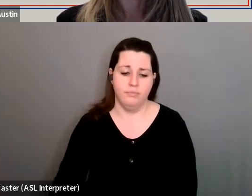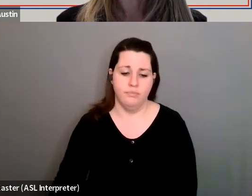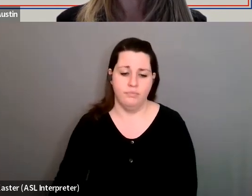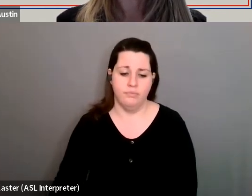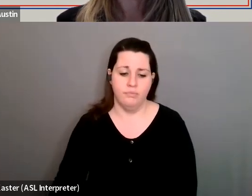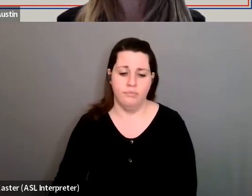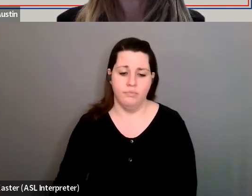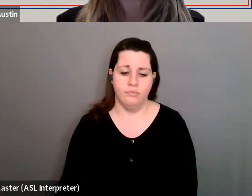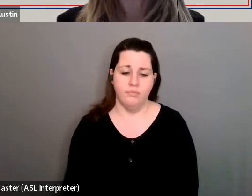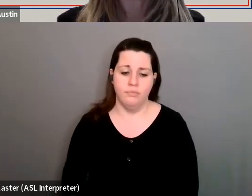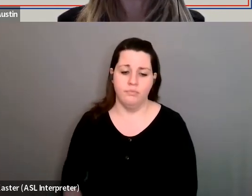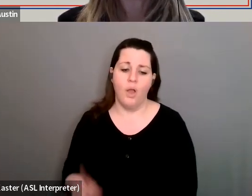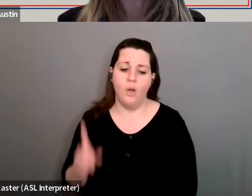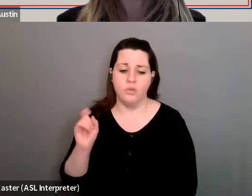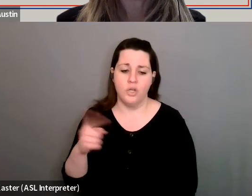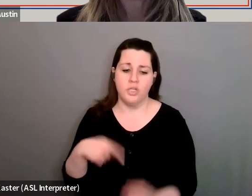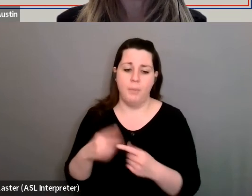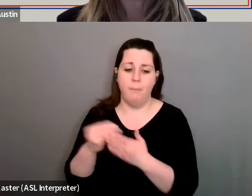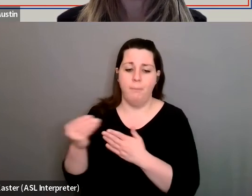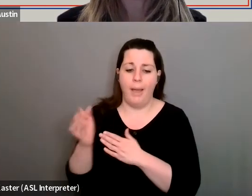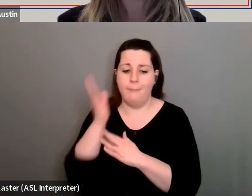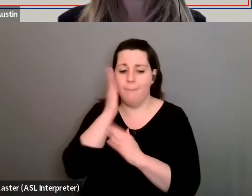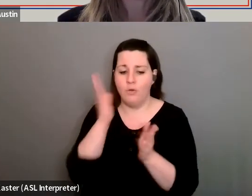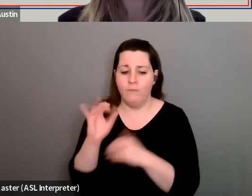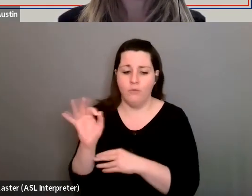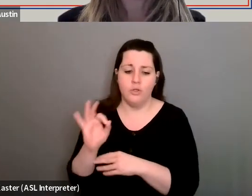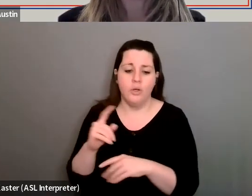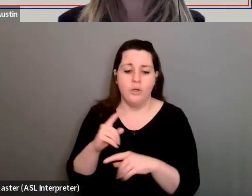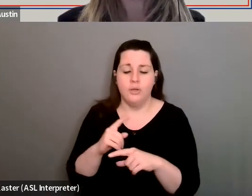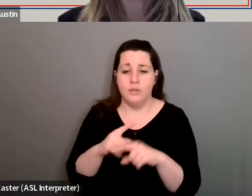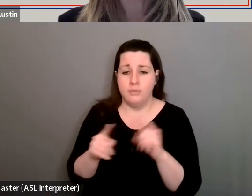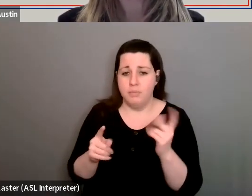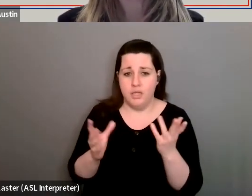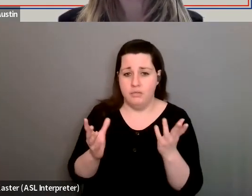just a question about buying bedroom furniture, but I assume furnishing a